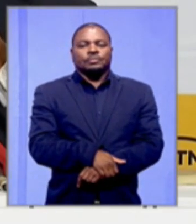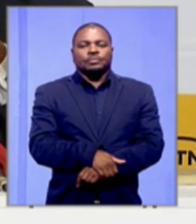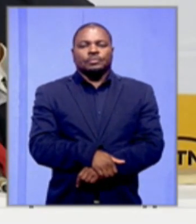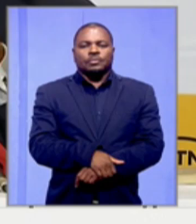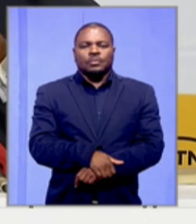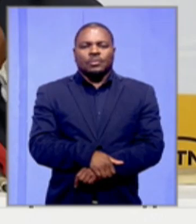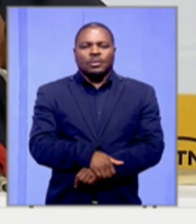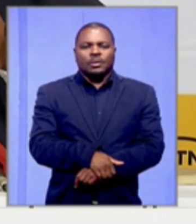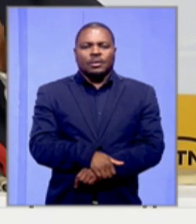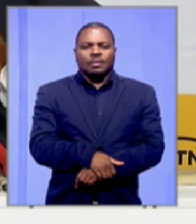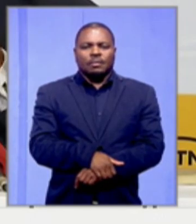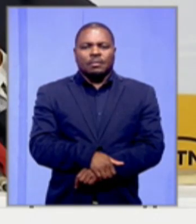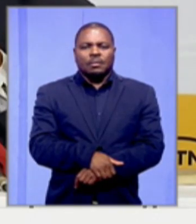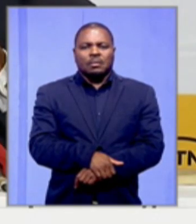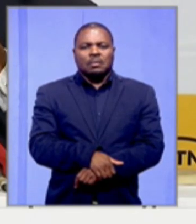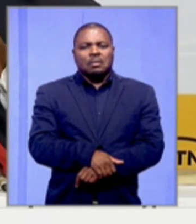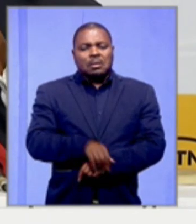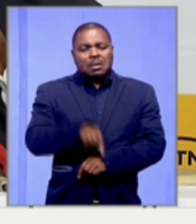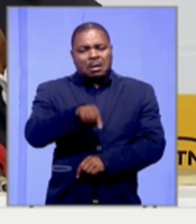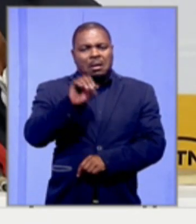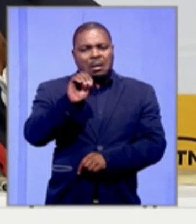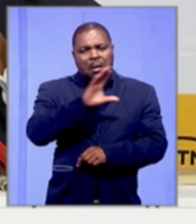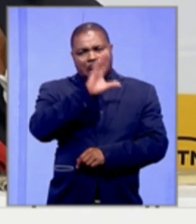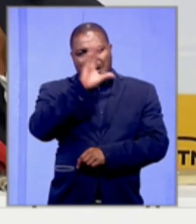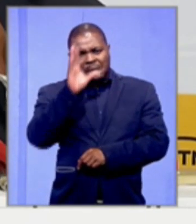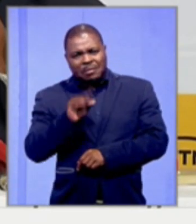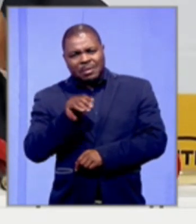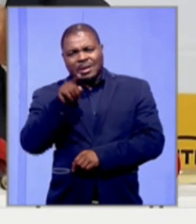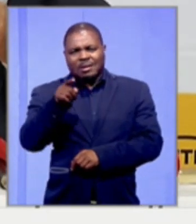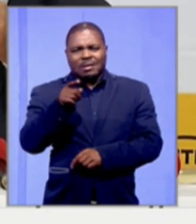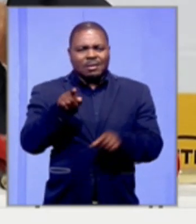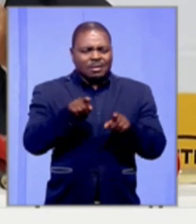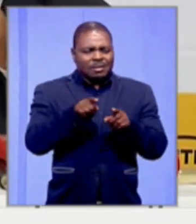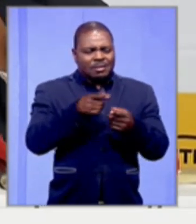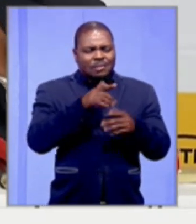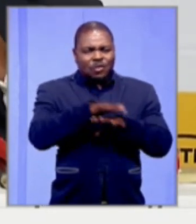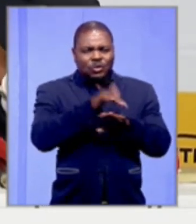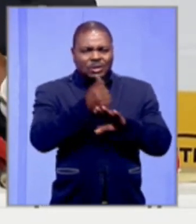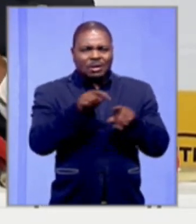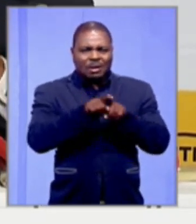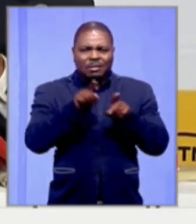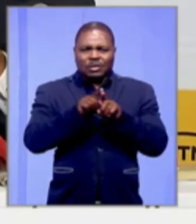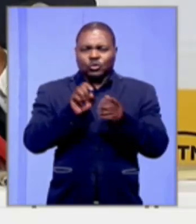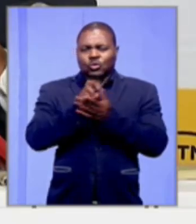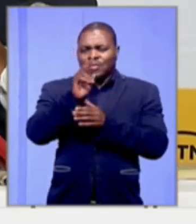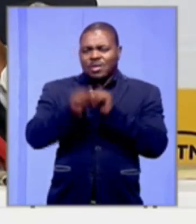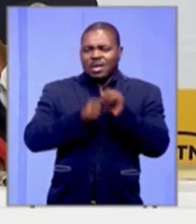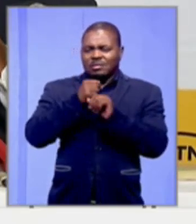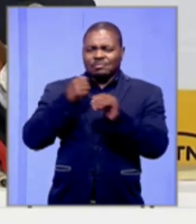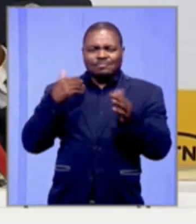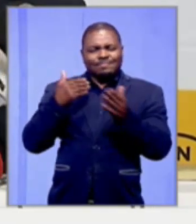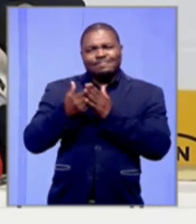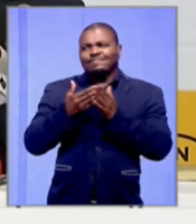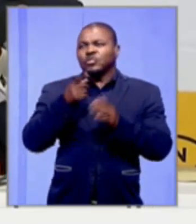The foundation has been holding the Africa Day lectures, as you know, for the last 12 years.